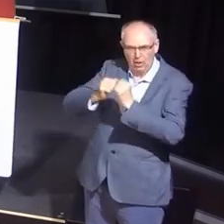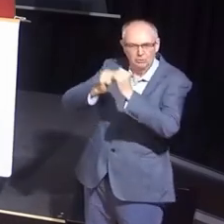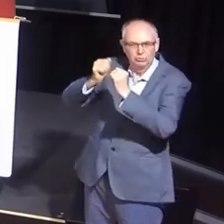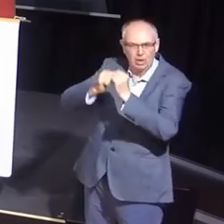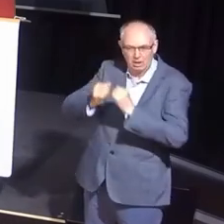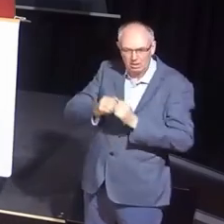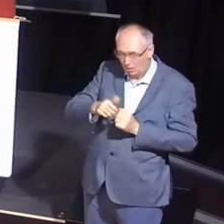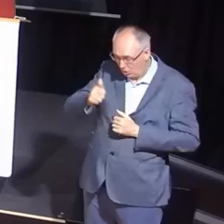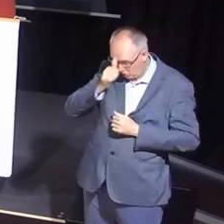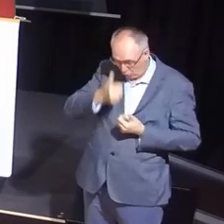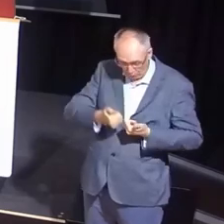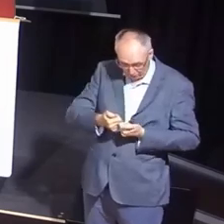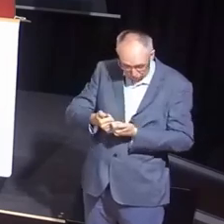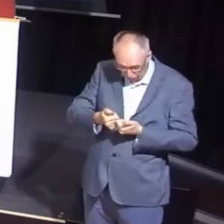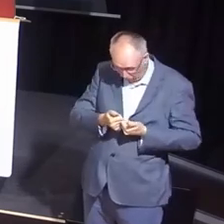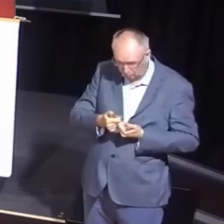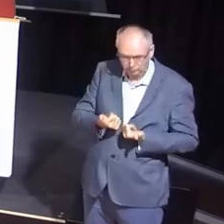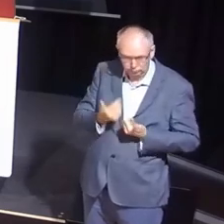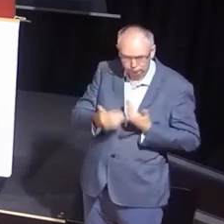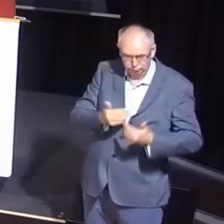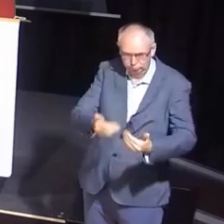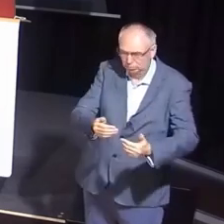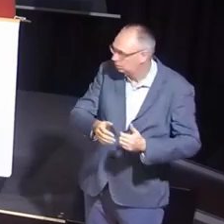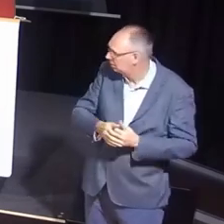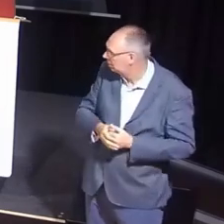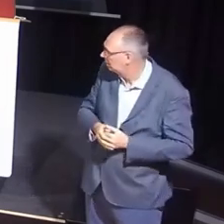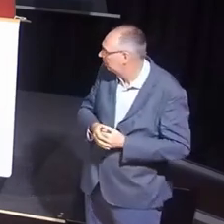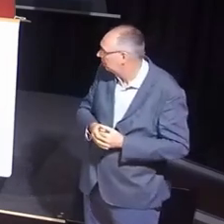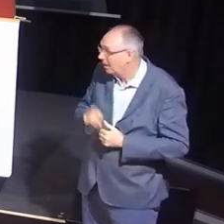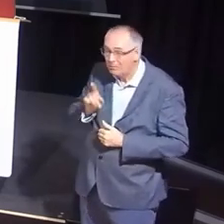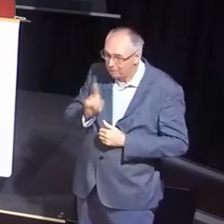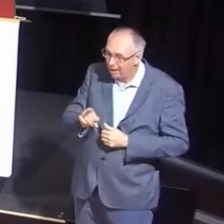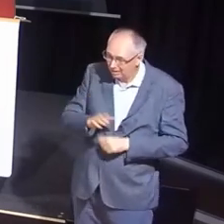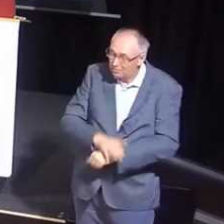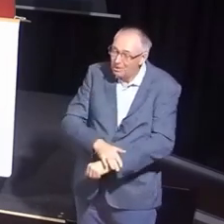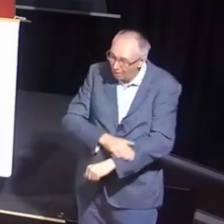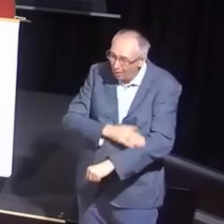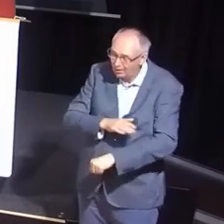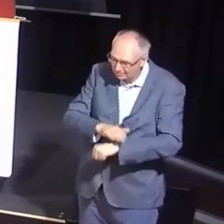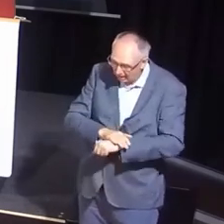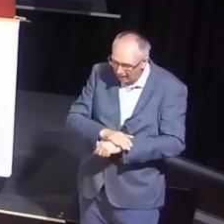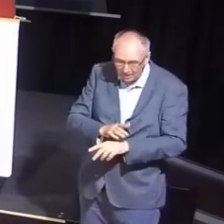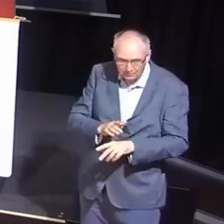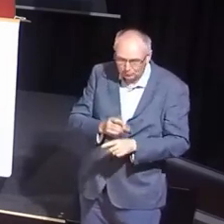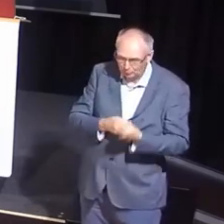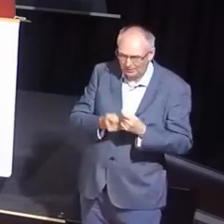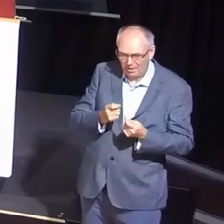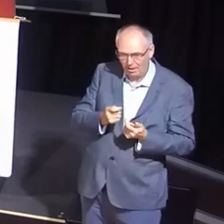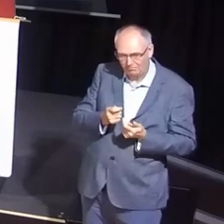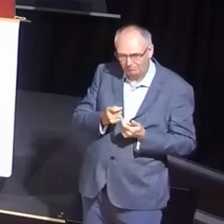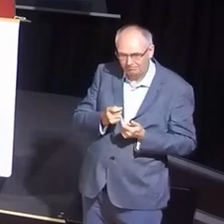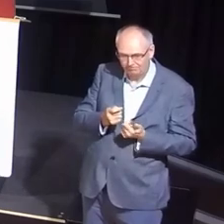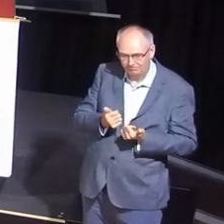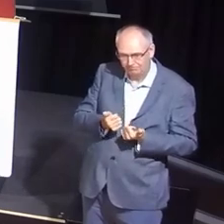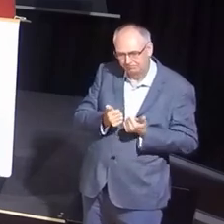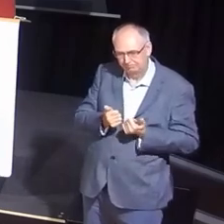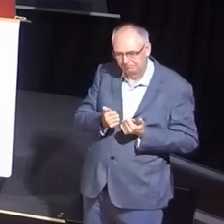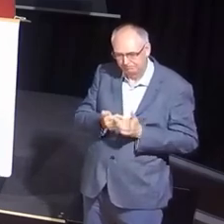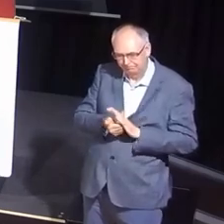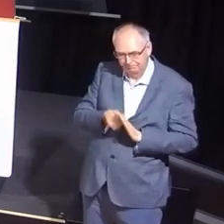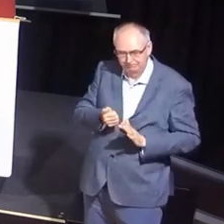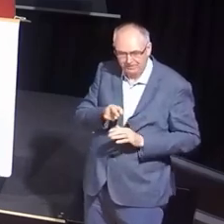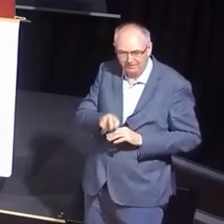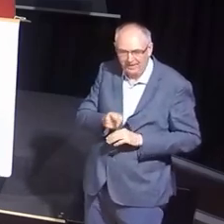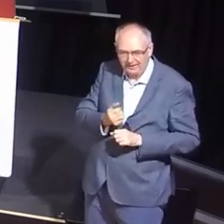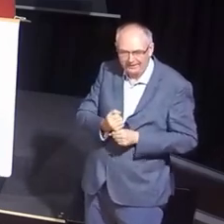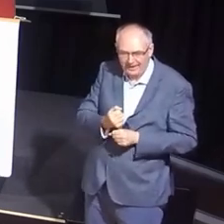the controls, you're good to go. But it took me forever to get even competent in the game. And I think it was